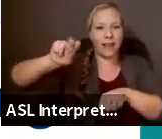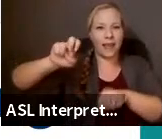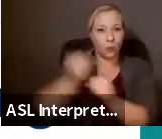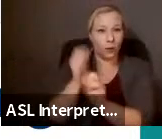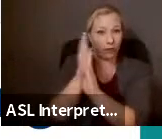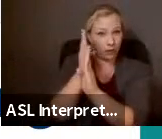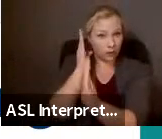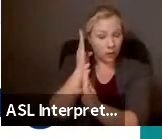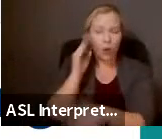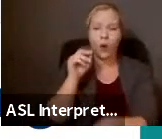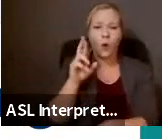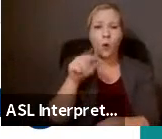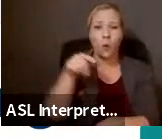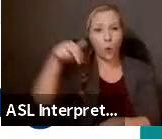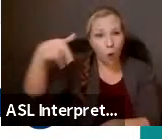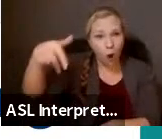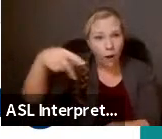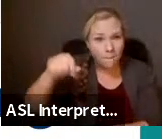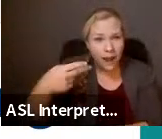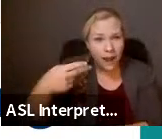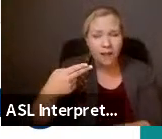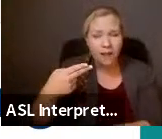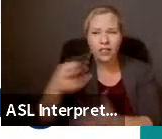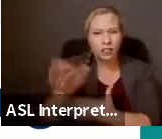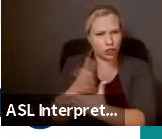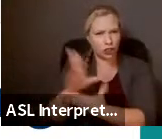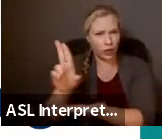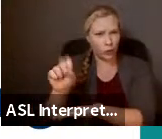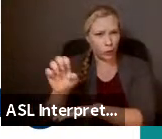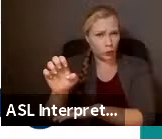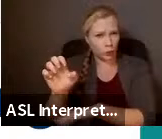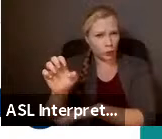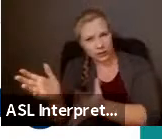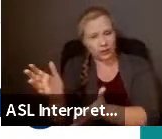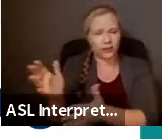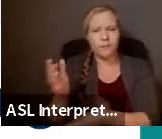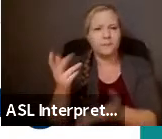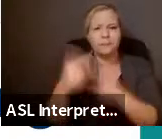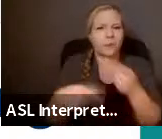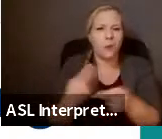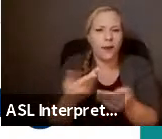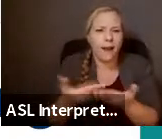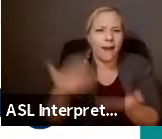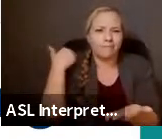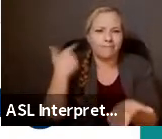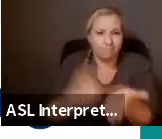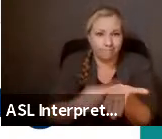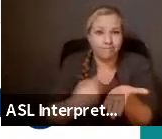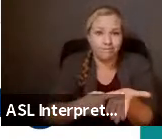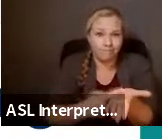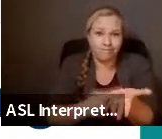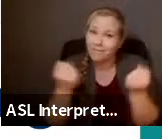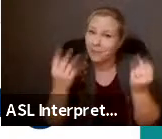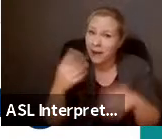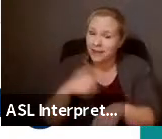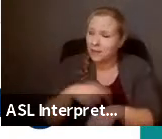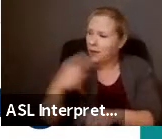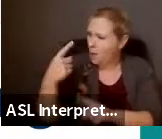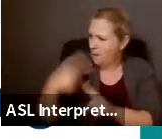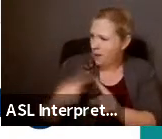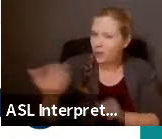haven't quite figured out what facility type it is. And if you recall our previous conversation a month